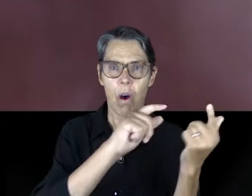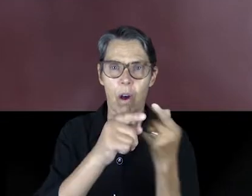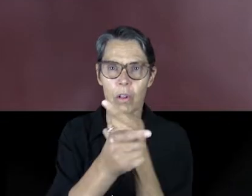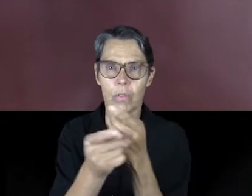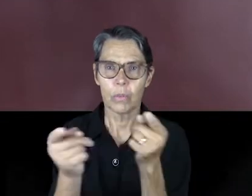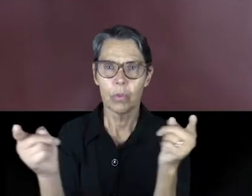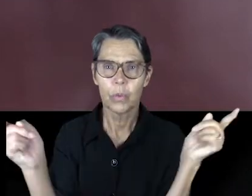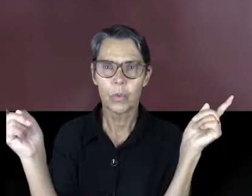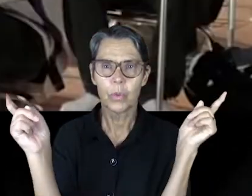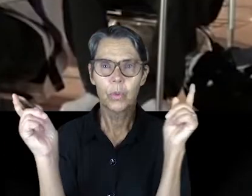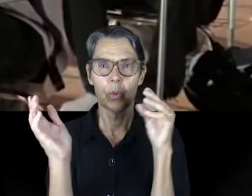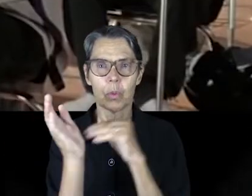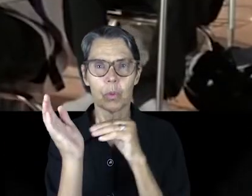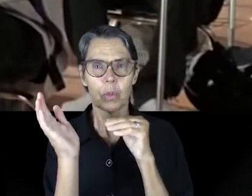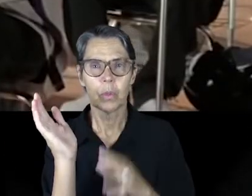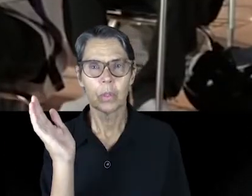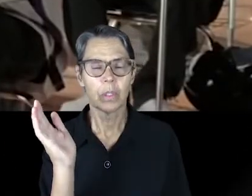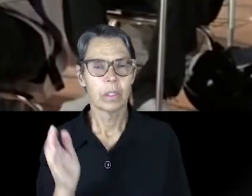All of you.